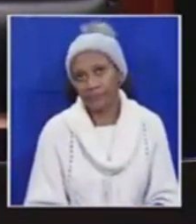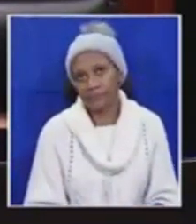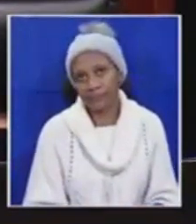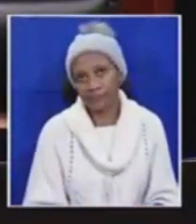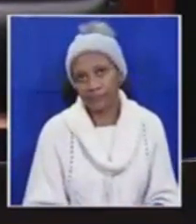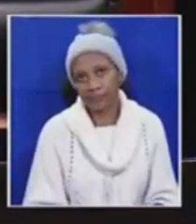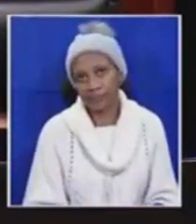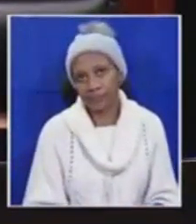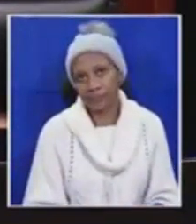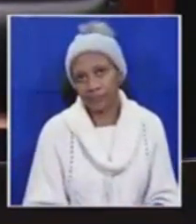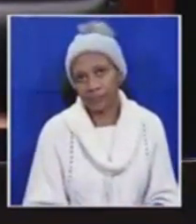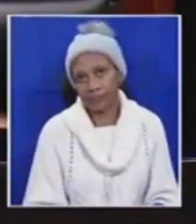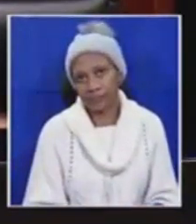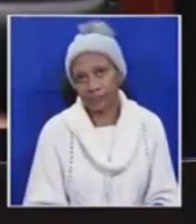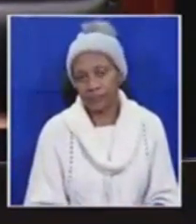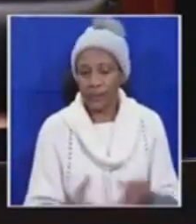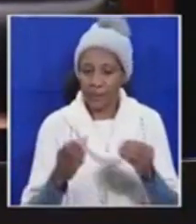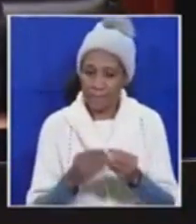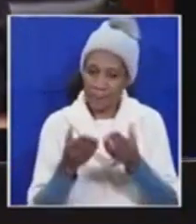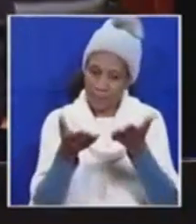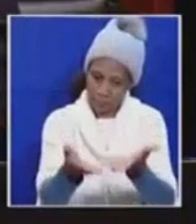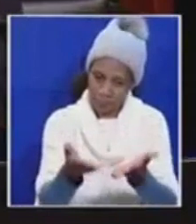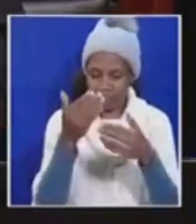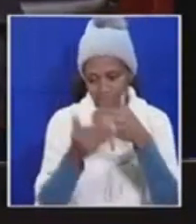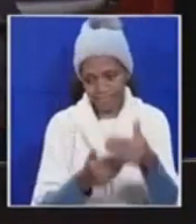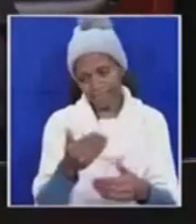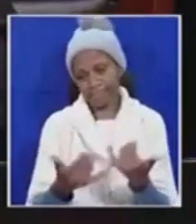Can I now allow the member to proceed?